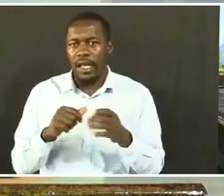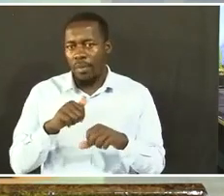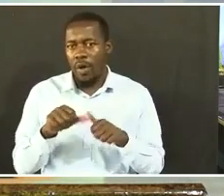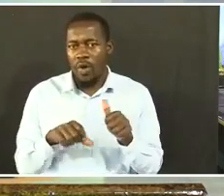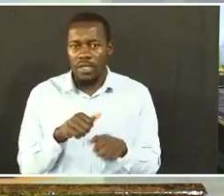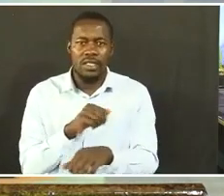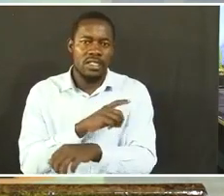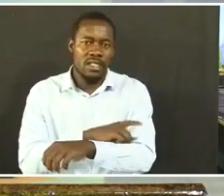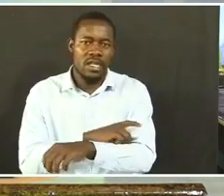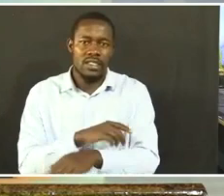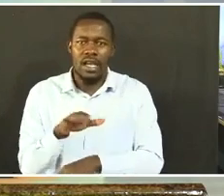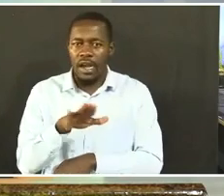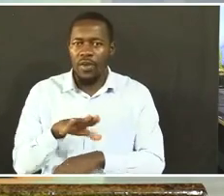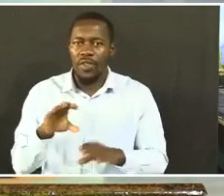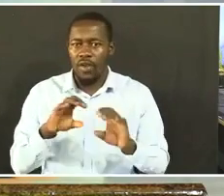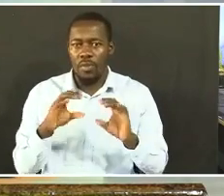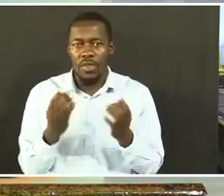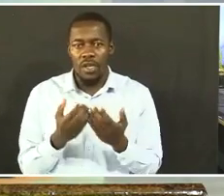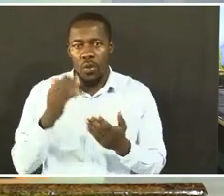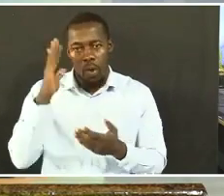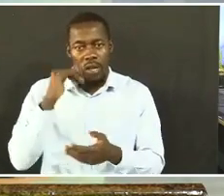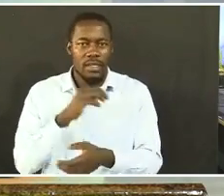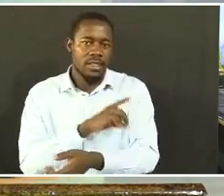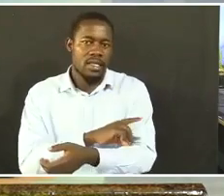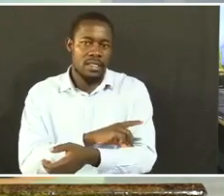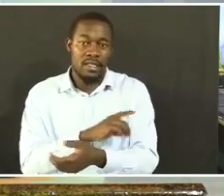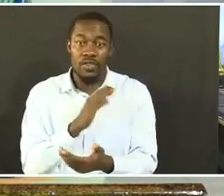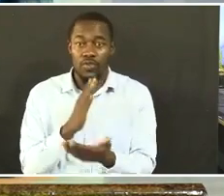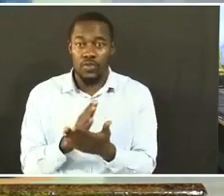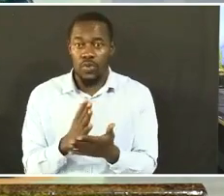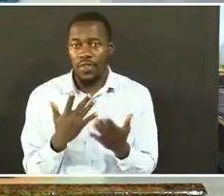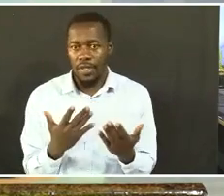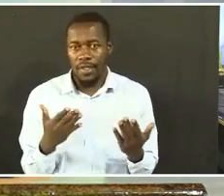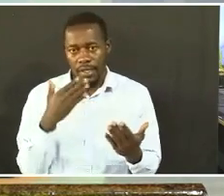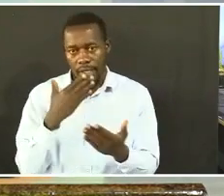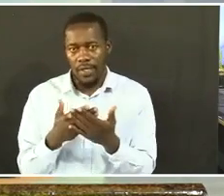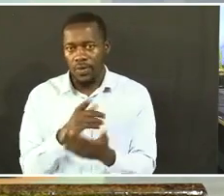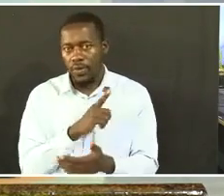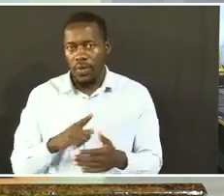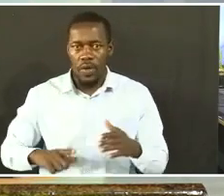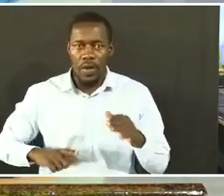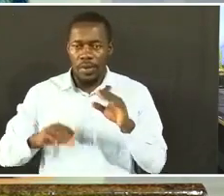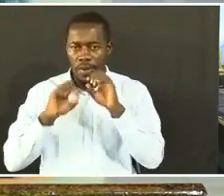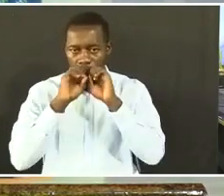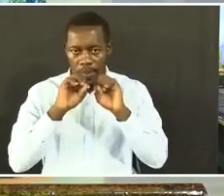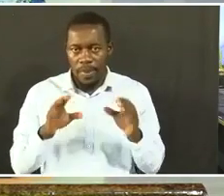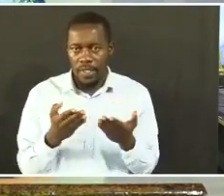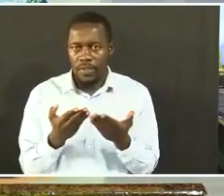our community, because it's a reality that we have to deal with. Thank you, and God bless you.